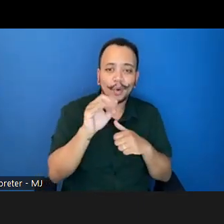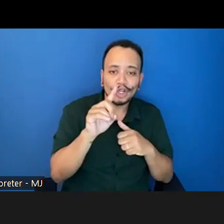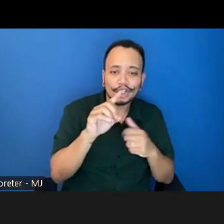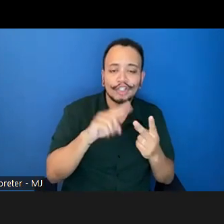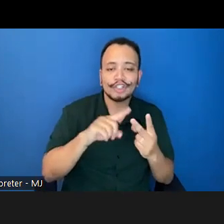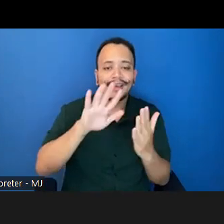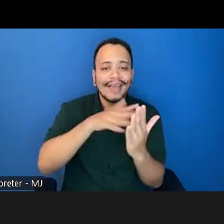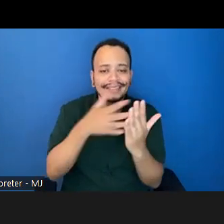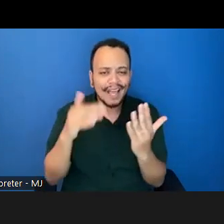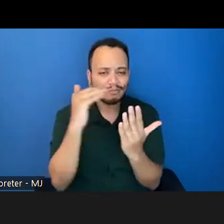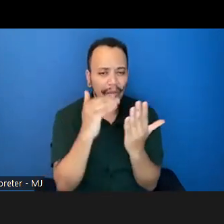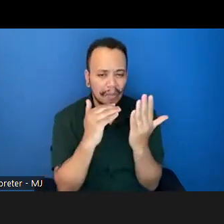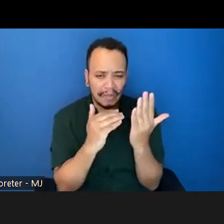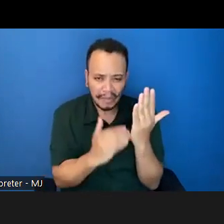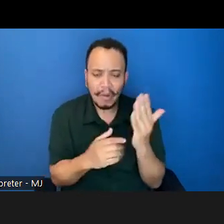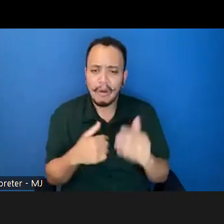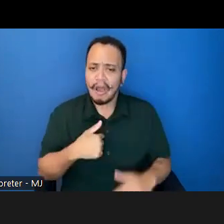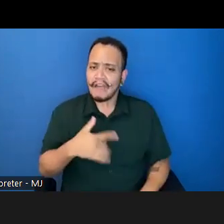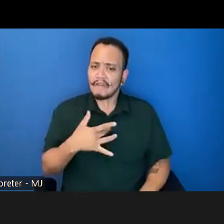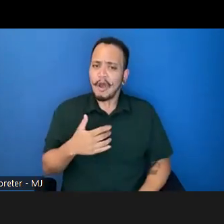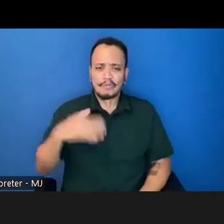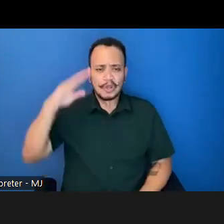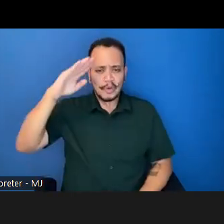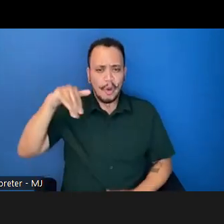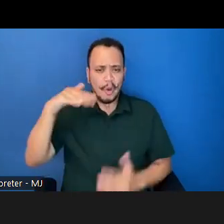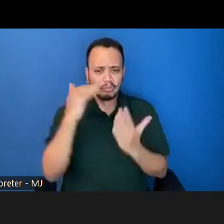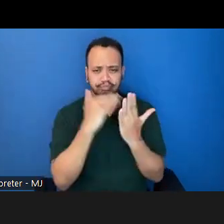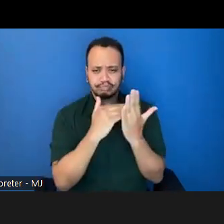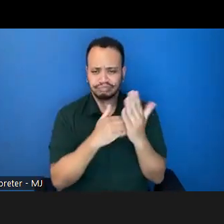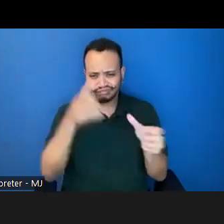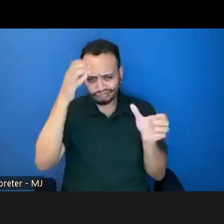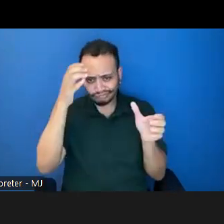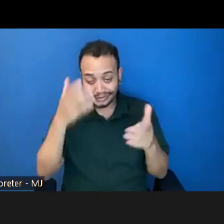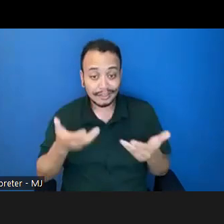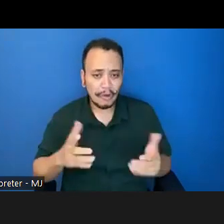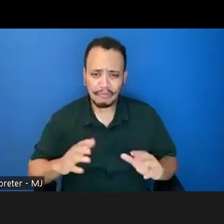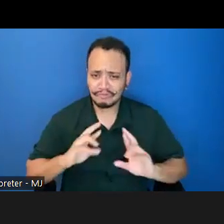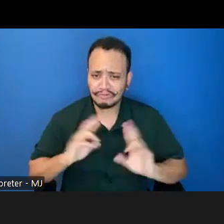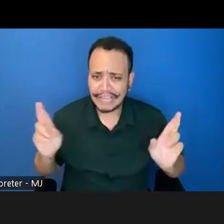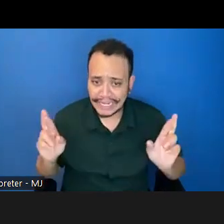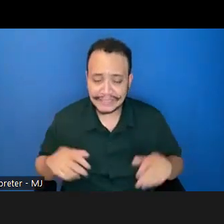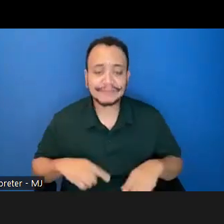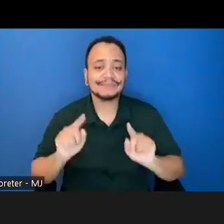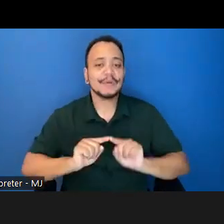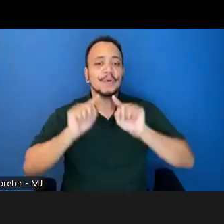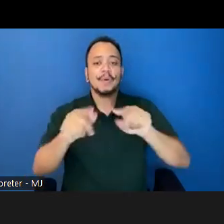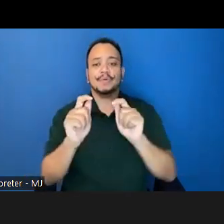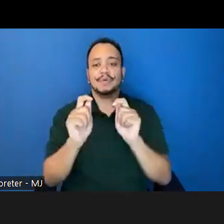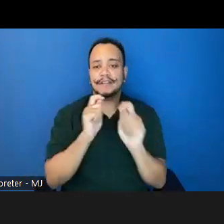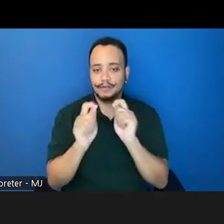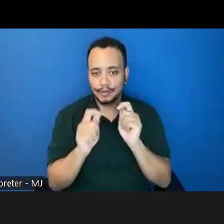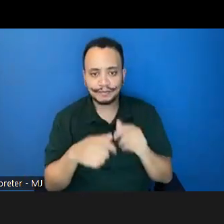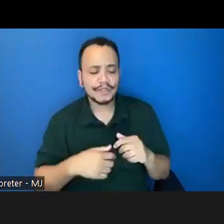of the Microsoft suite. And then during the interview, the interviewer said to me, well,